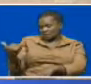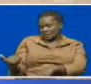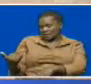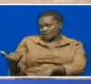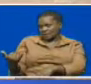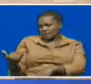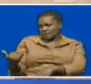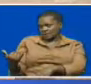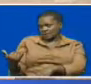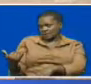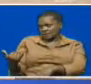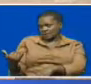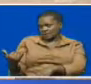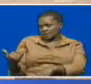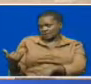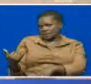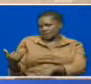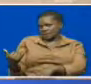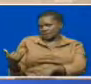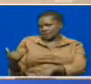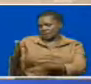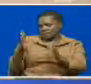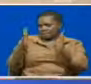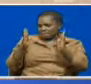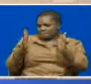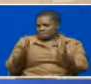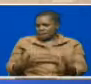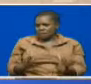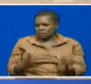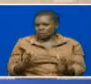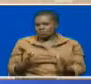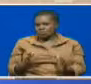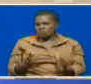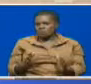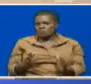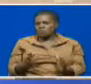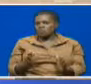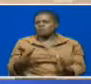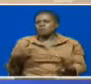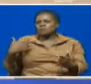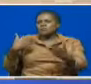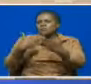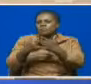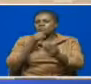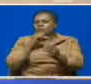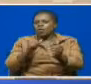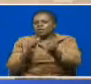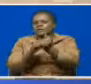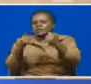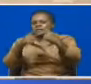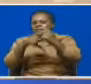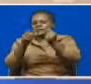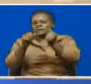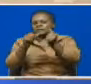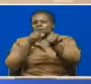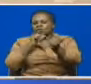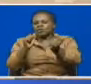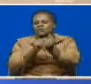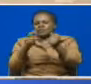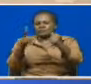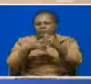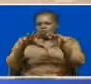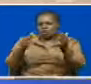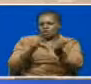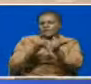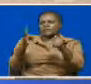we're actually talking about this person who is all the way up to 16, 17, sometimes even 18